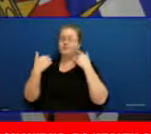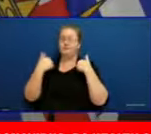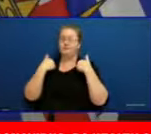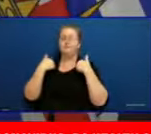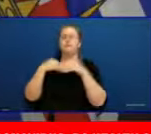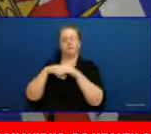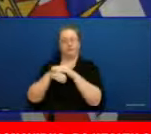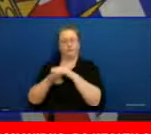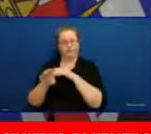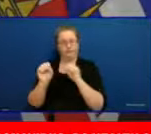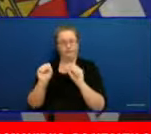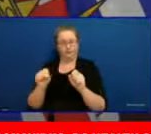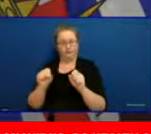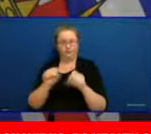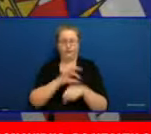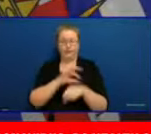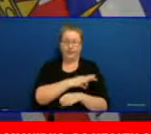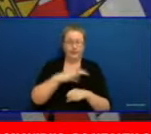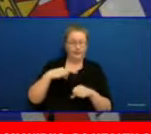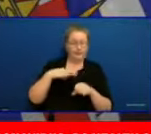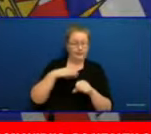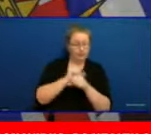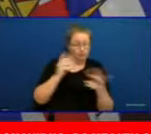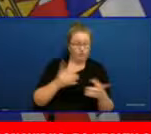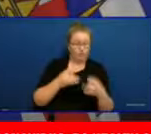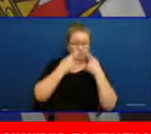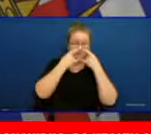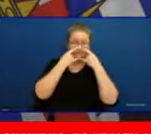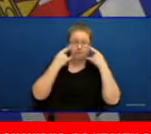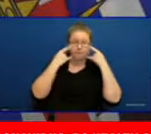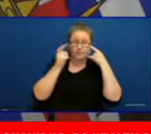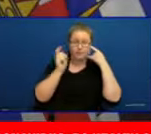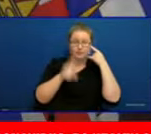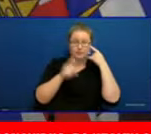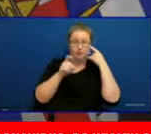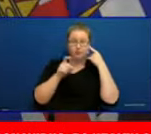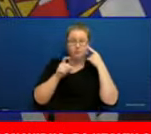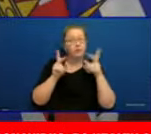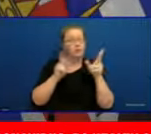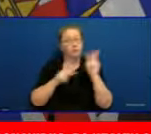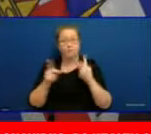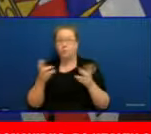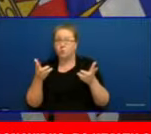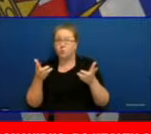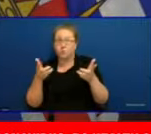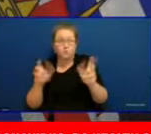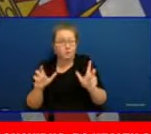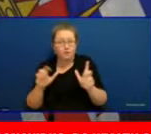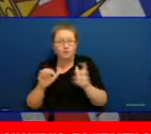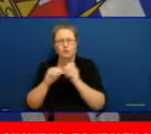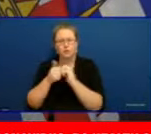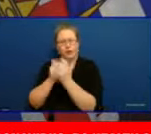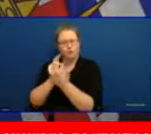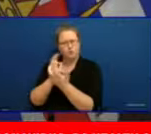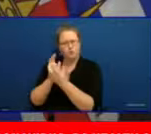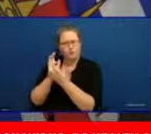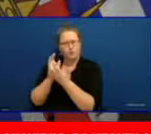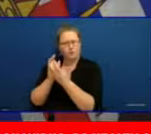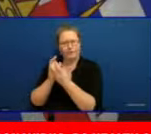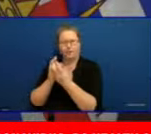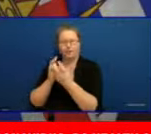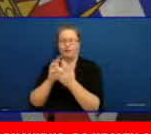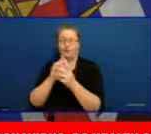to wear a mask to come in here, and staff need to wear a mask to come in here. And if people don't want to do that, you need to accommodate them